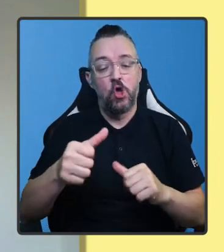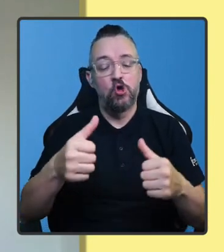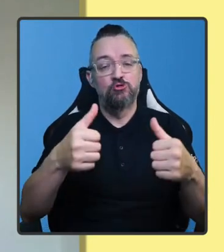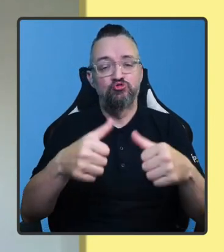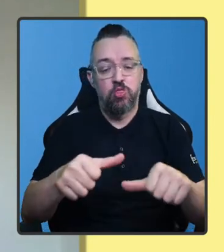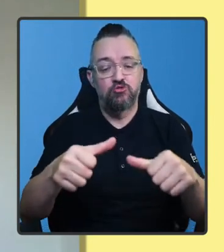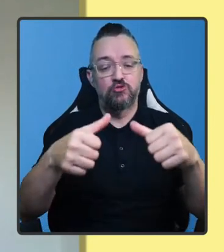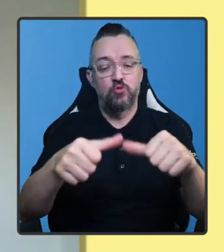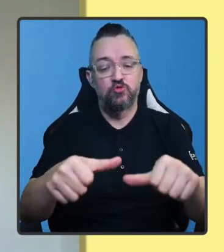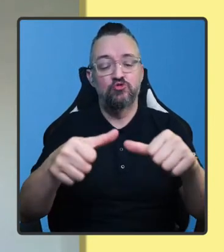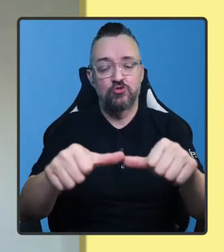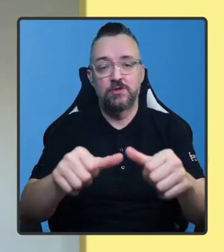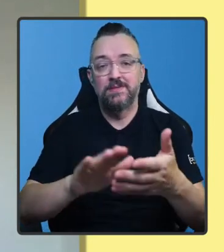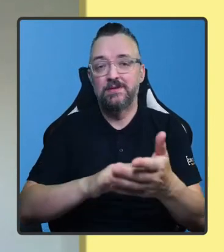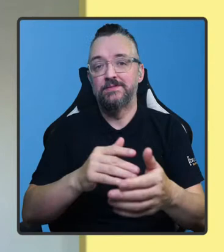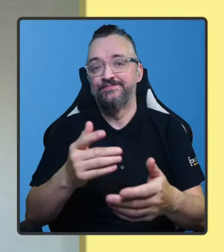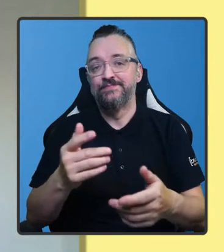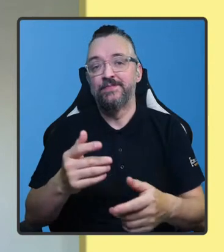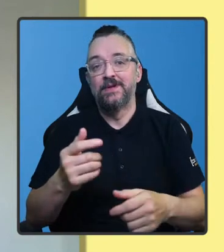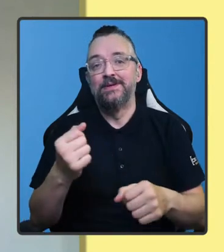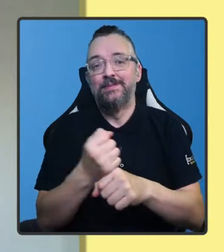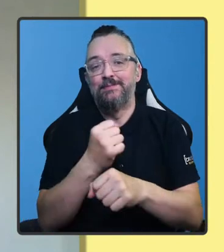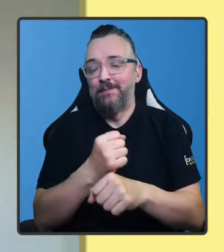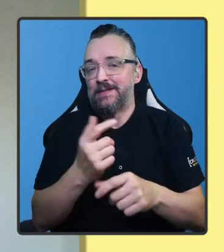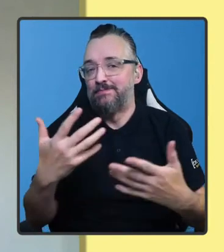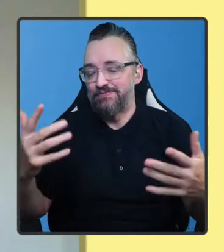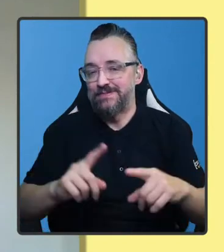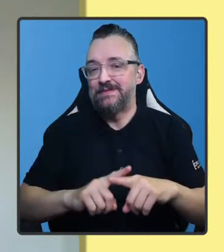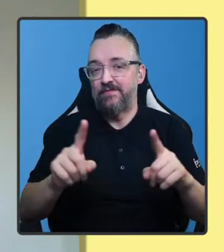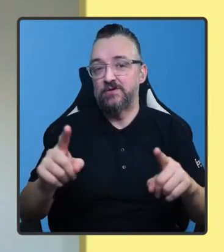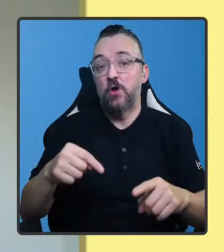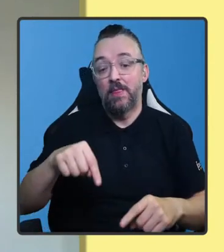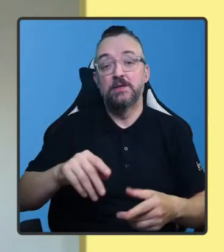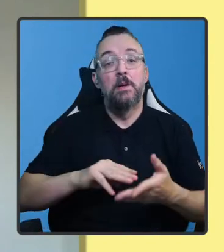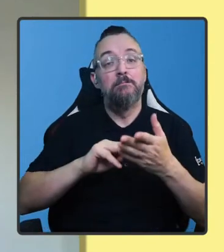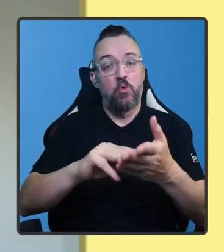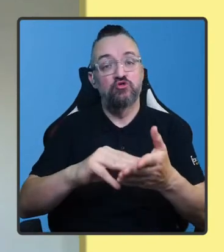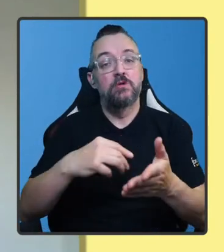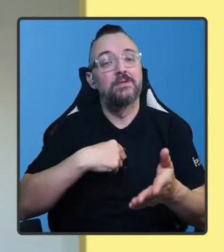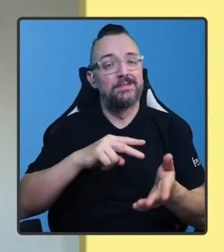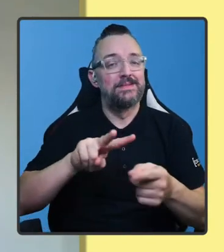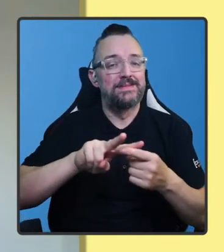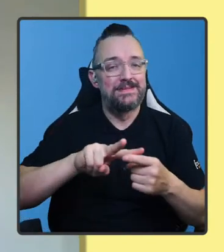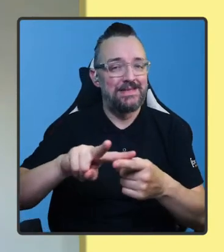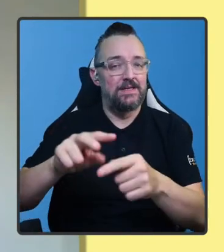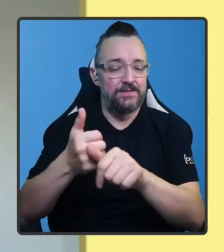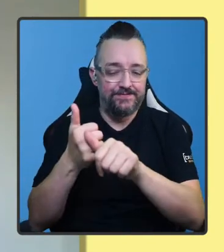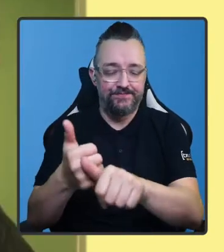difference. So I am delighted to second this motion. Thank you.